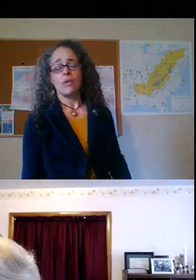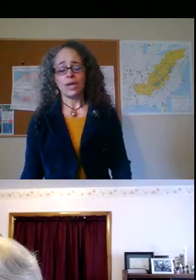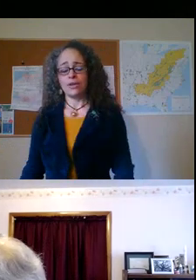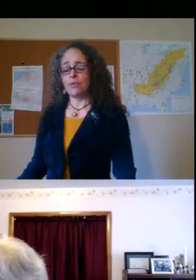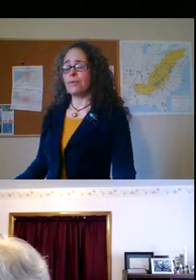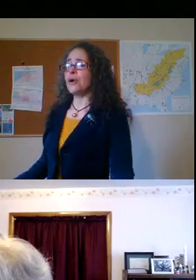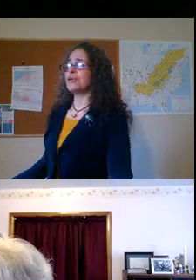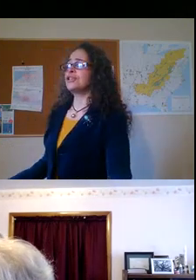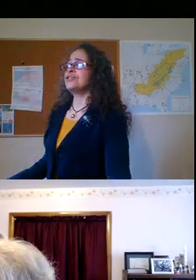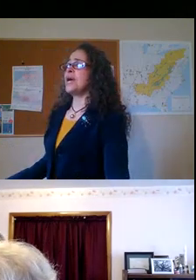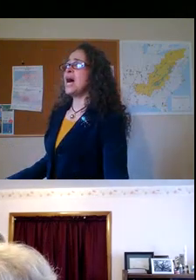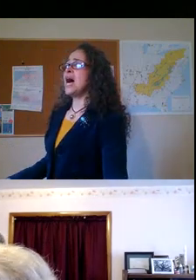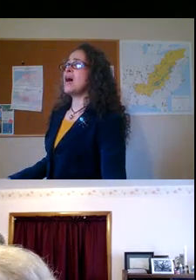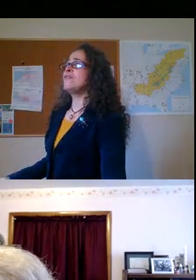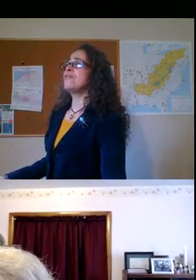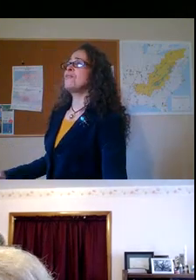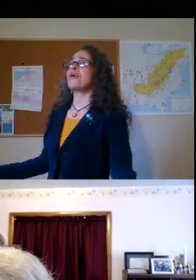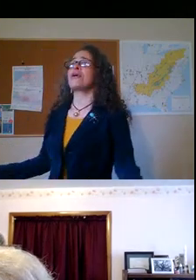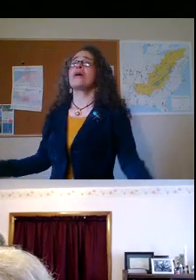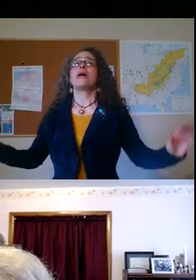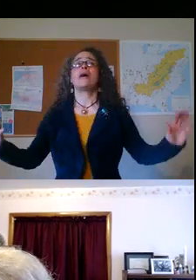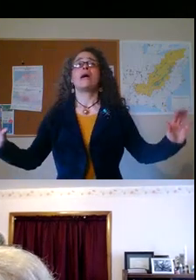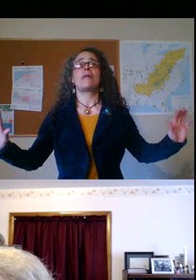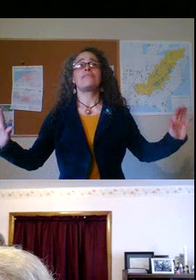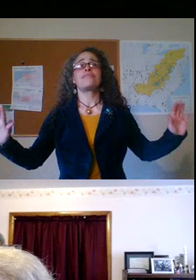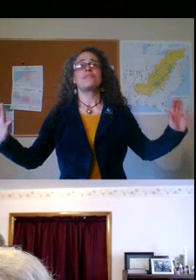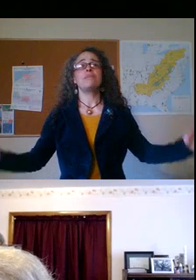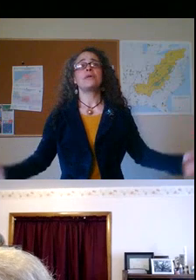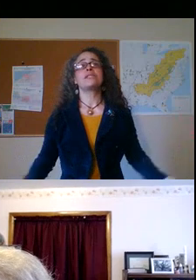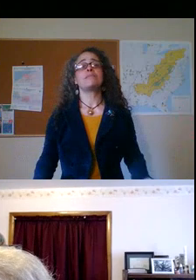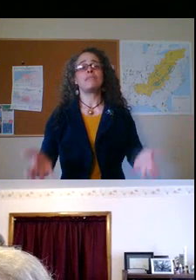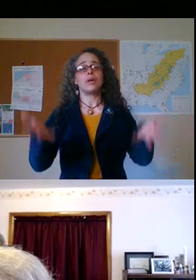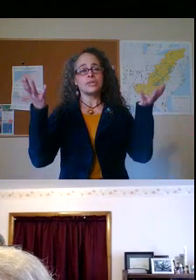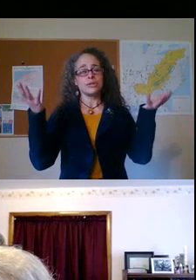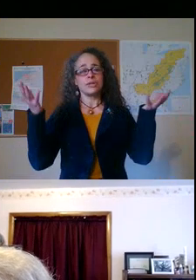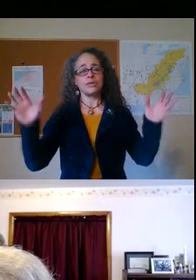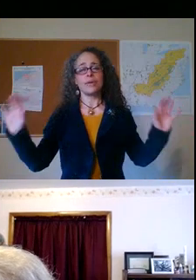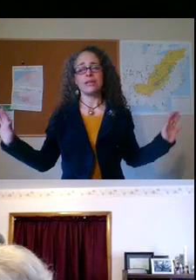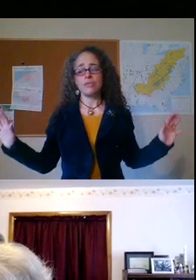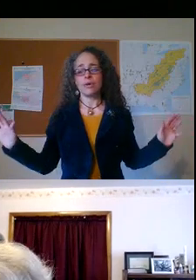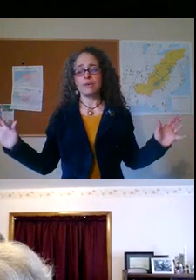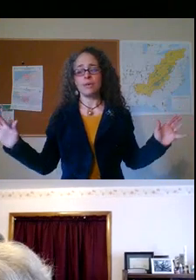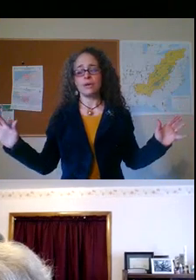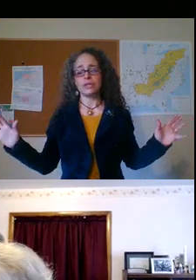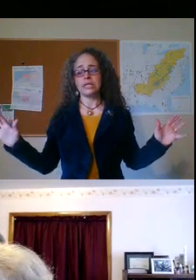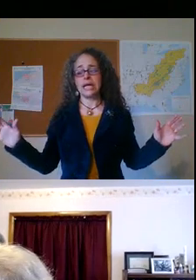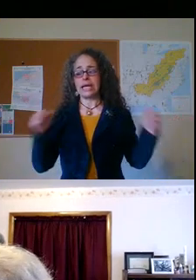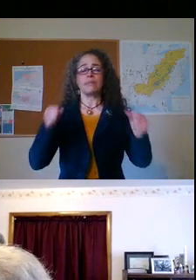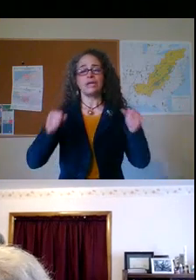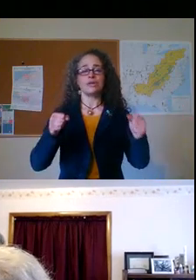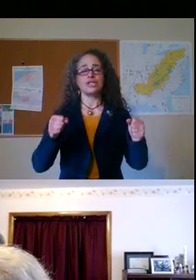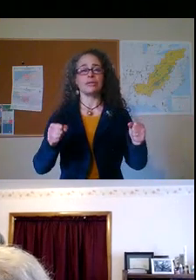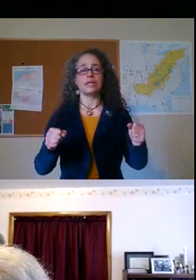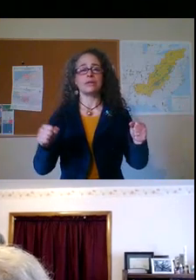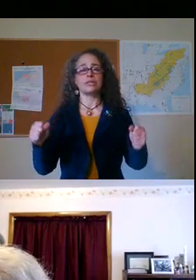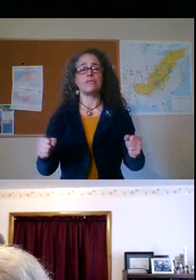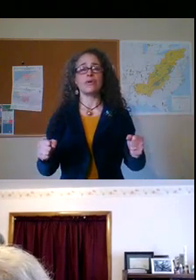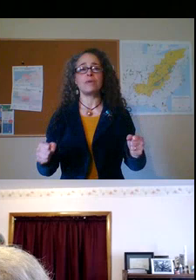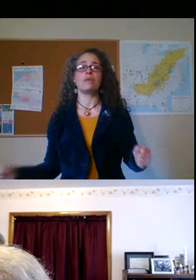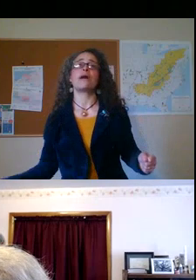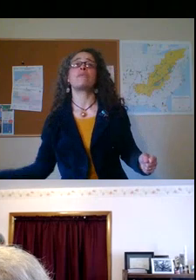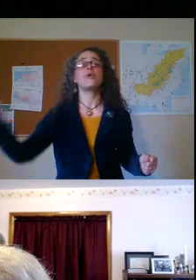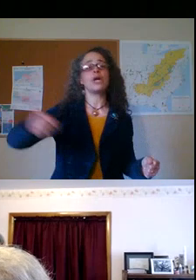but when the more partners you have, the more people to bolster you, right? The more people to like be your